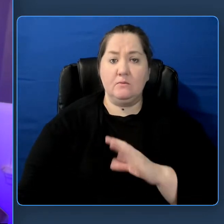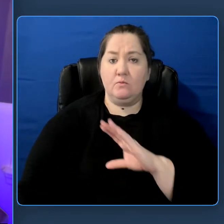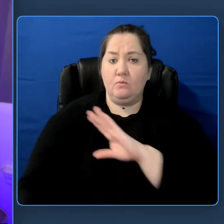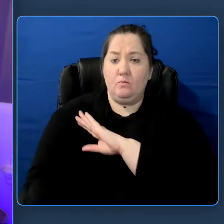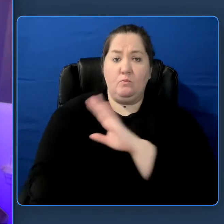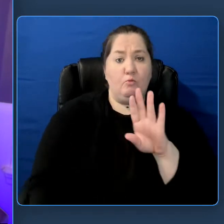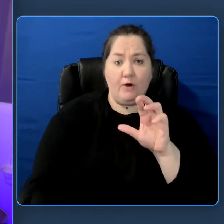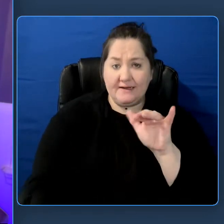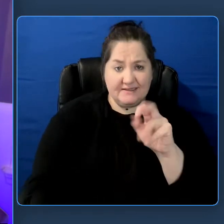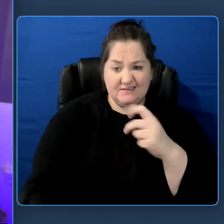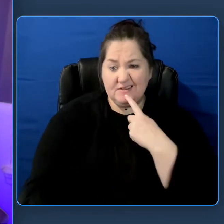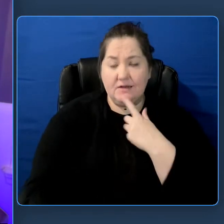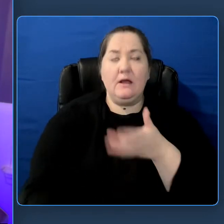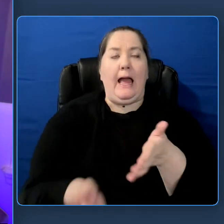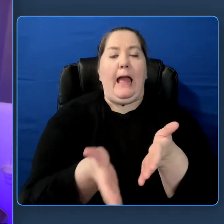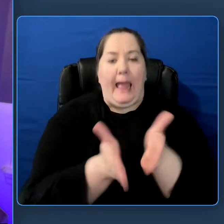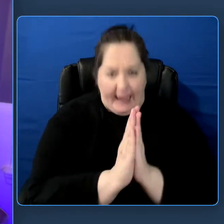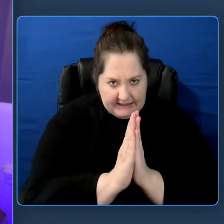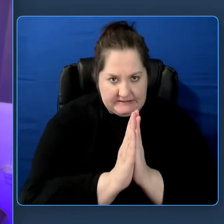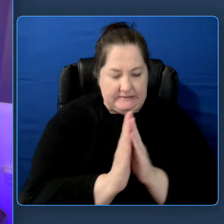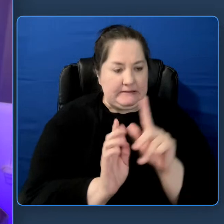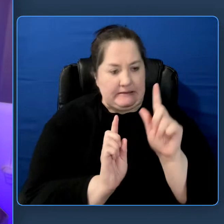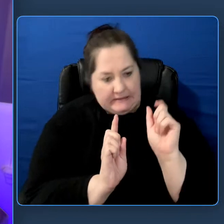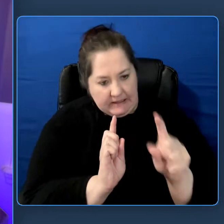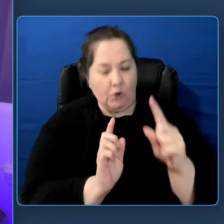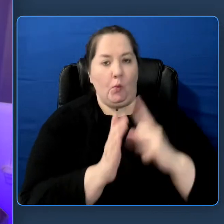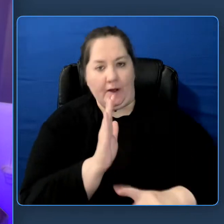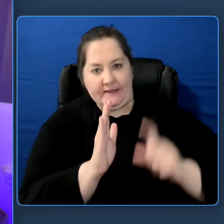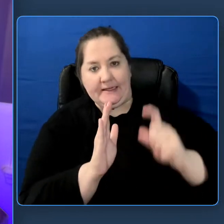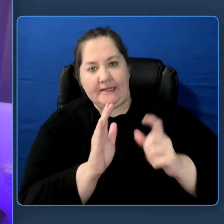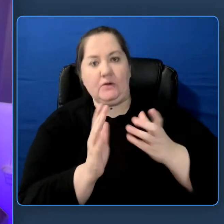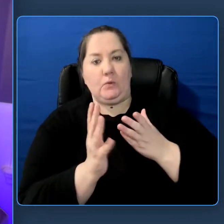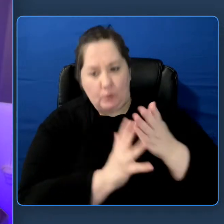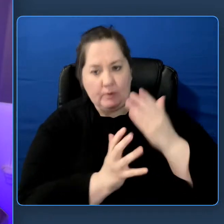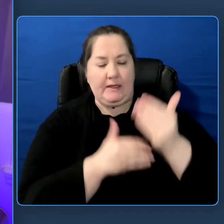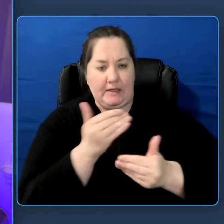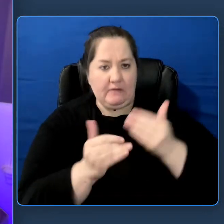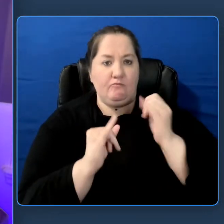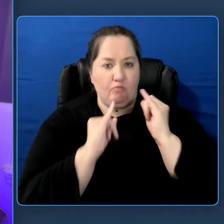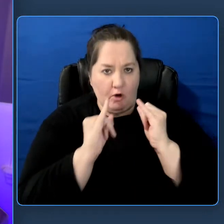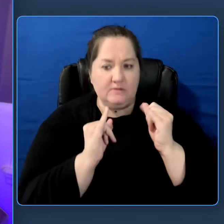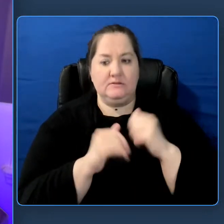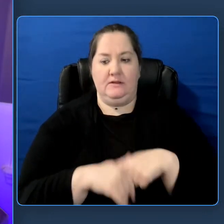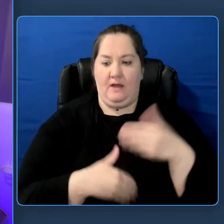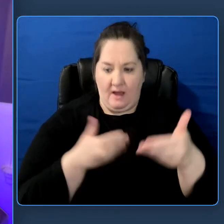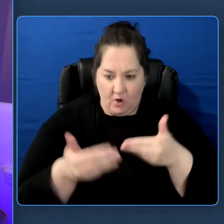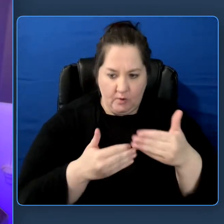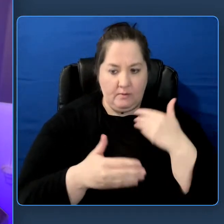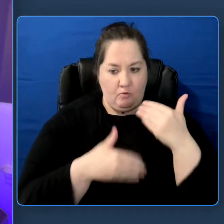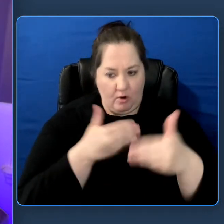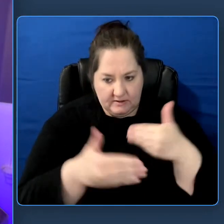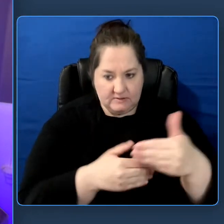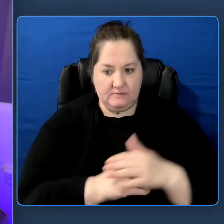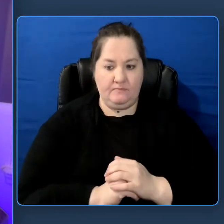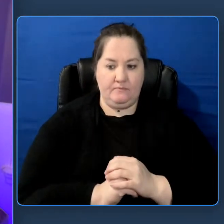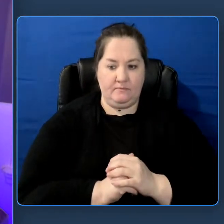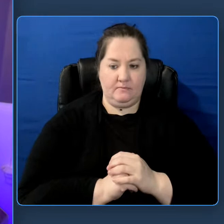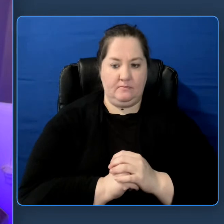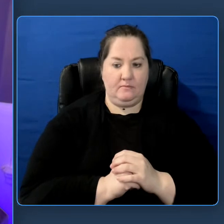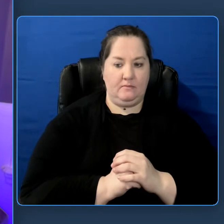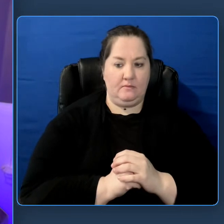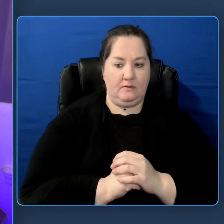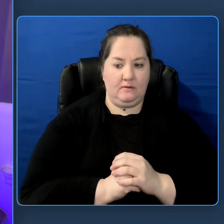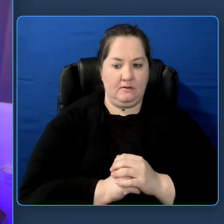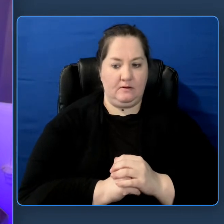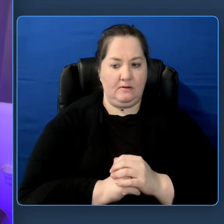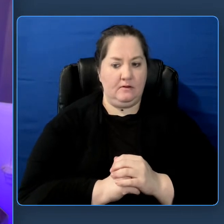right. Just ask them. Just find out what they need through the interview process and through the hiring process. They typically know. They know what they